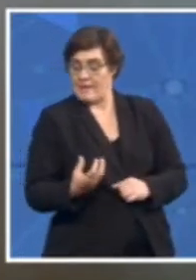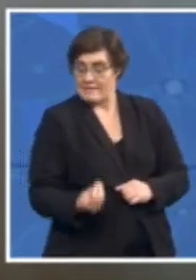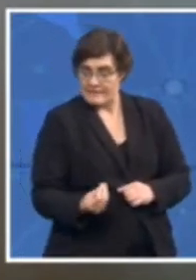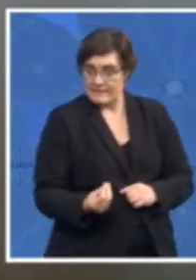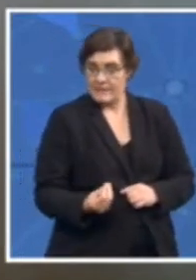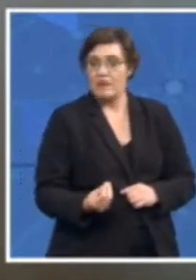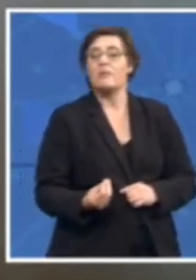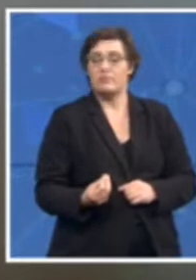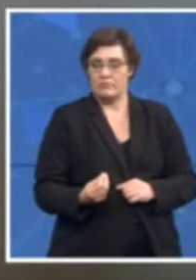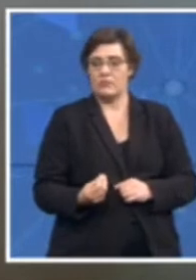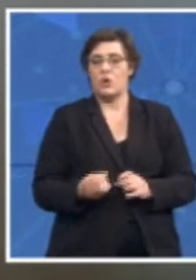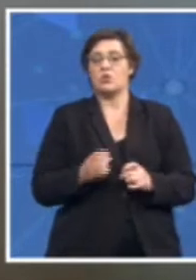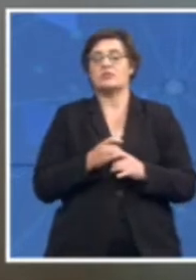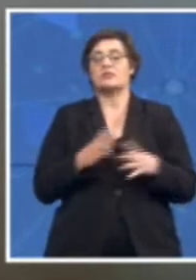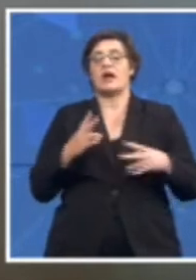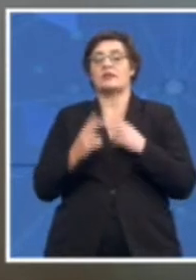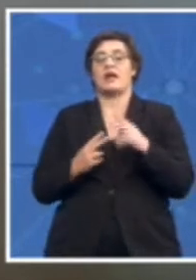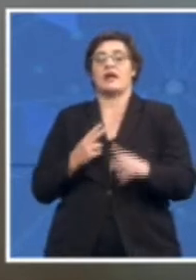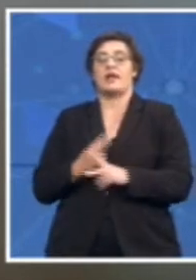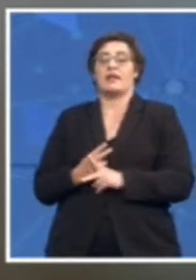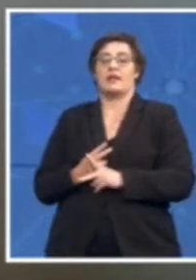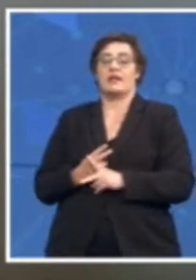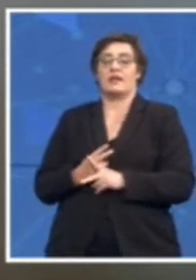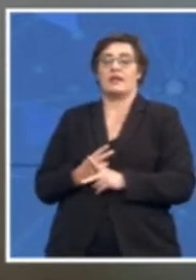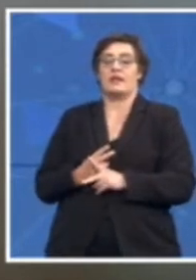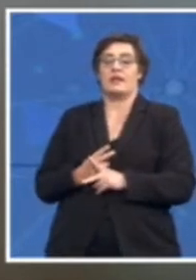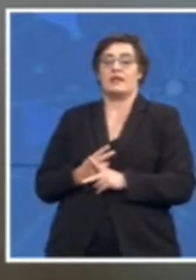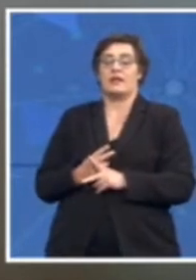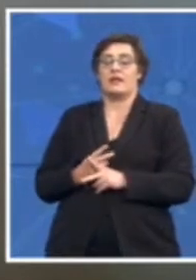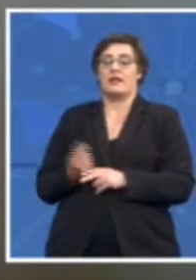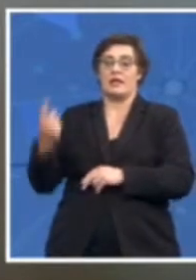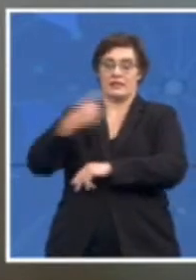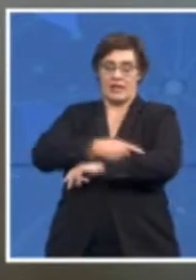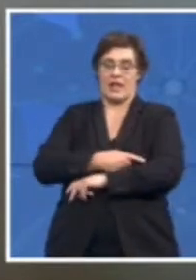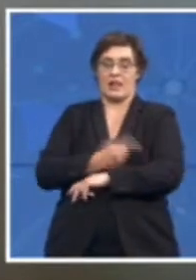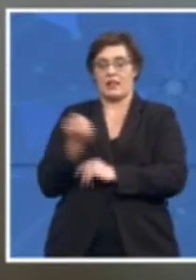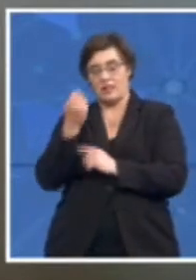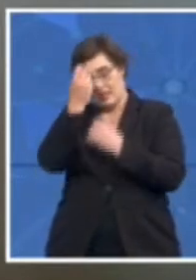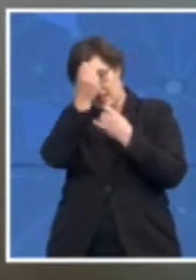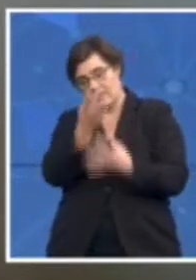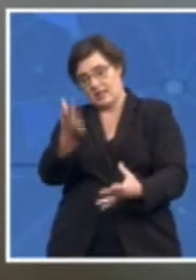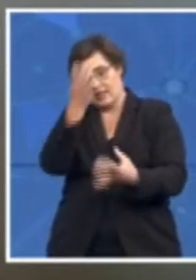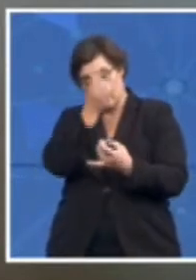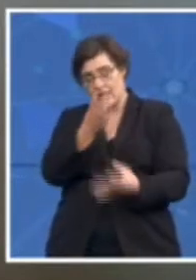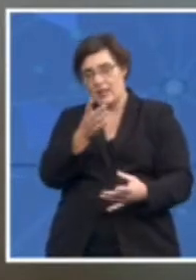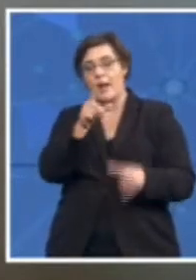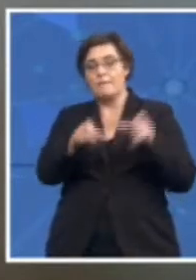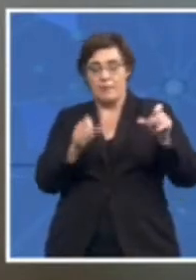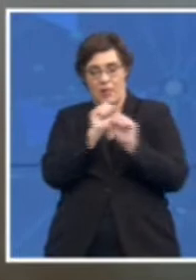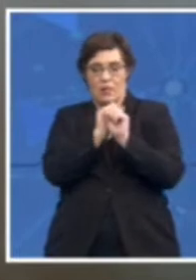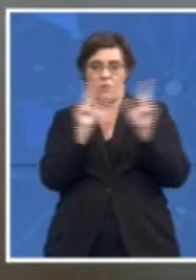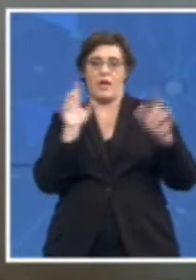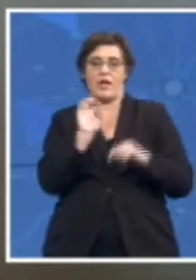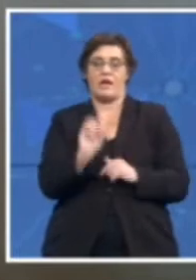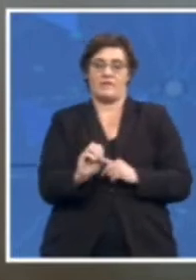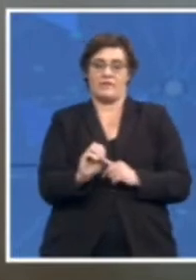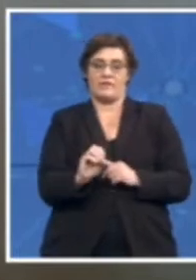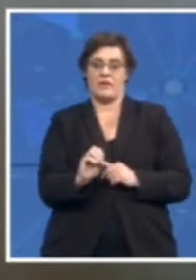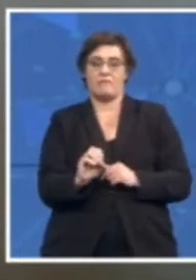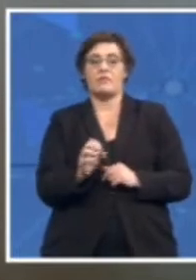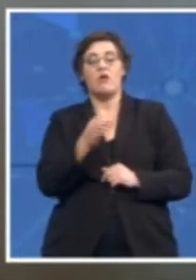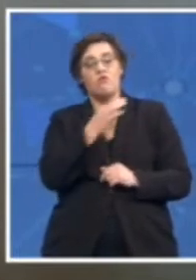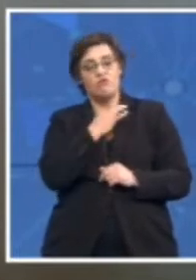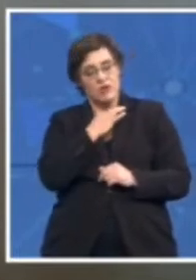with regular daily briefings so that people are aware of the risks that are in the system, and that they can